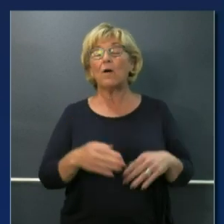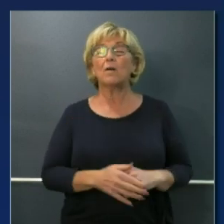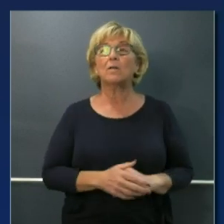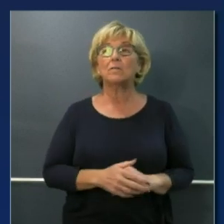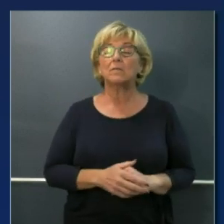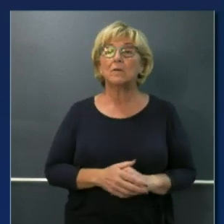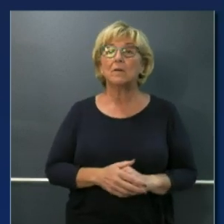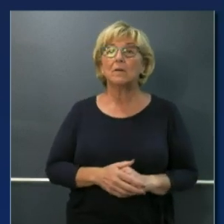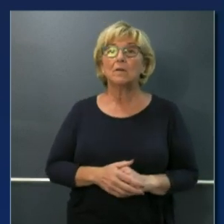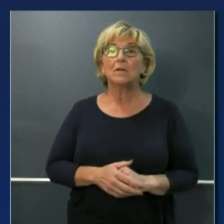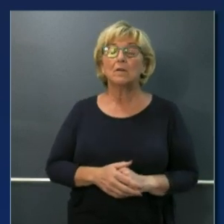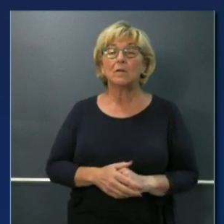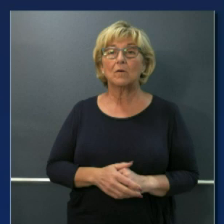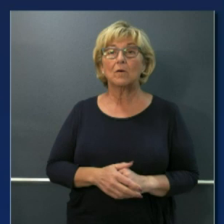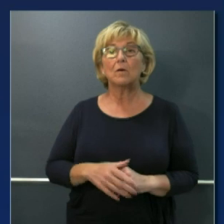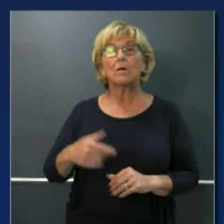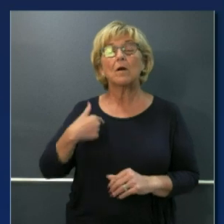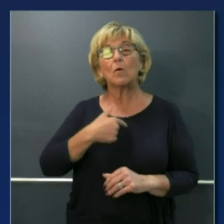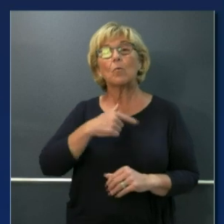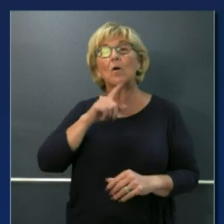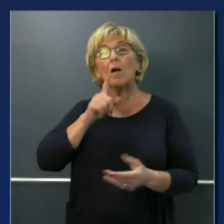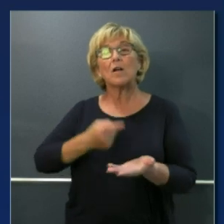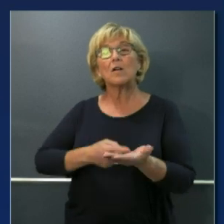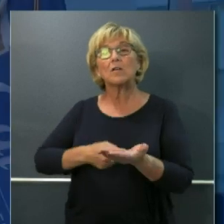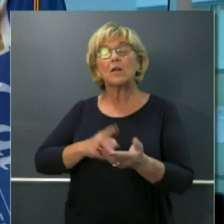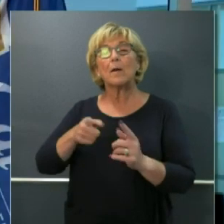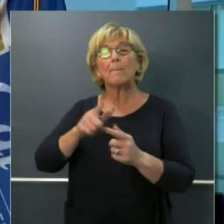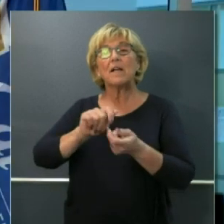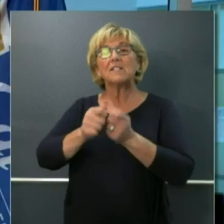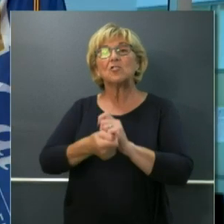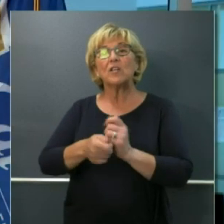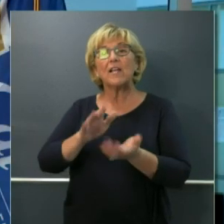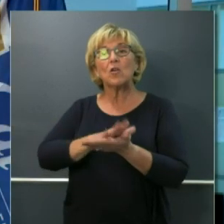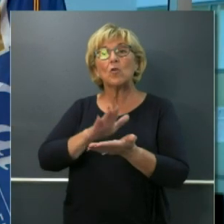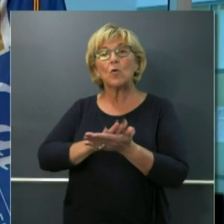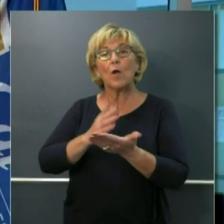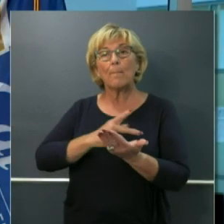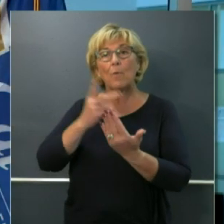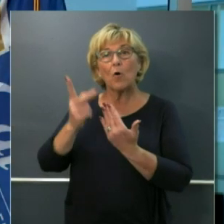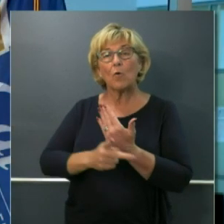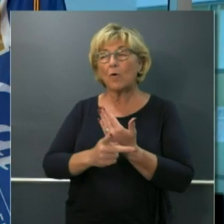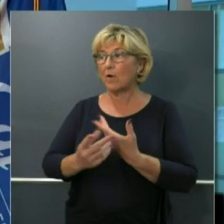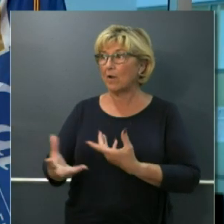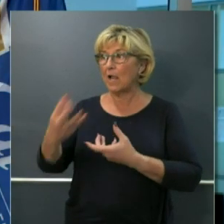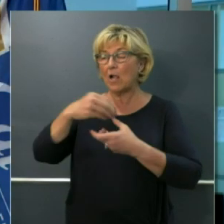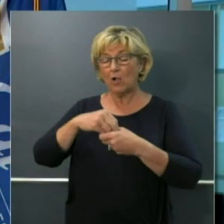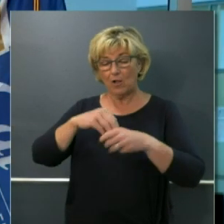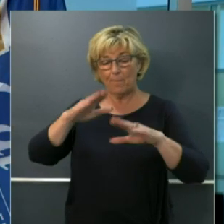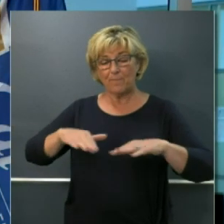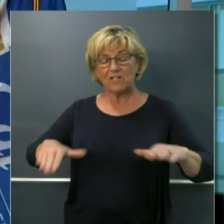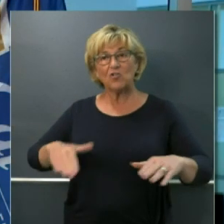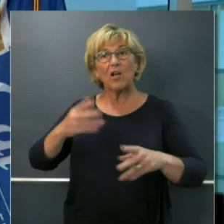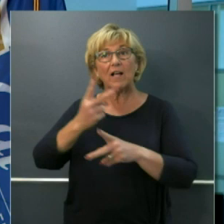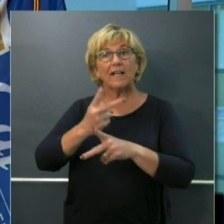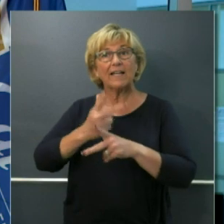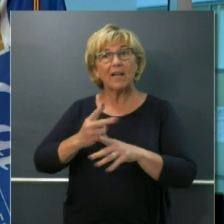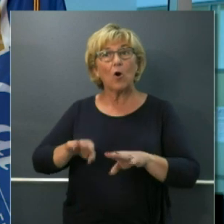also in stage 2 will be talking about modifying our school programs and including child care